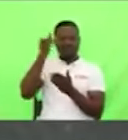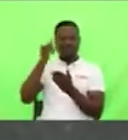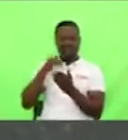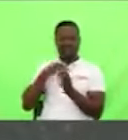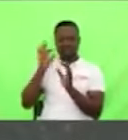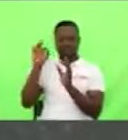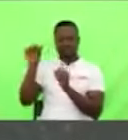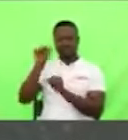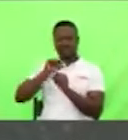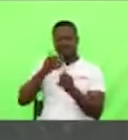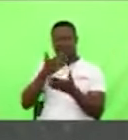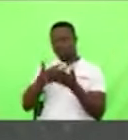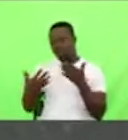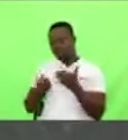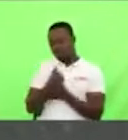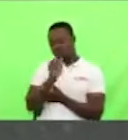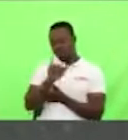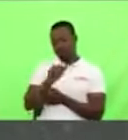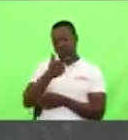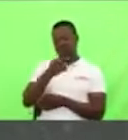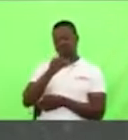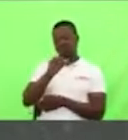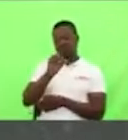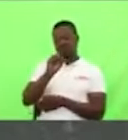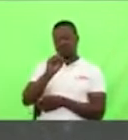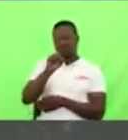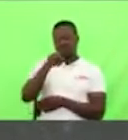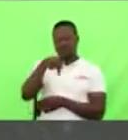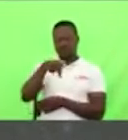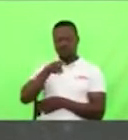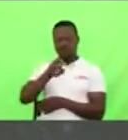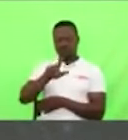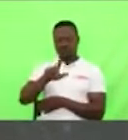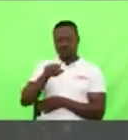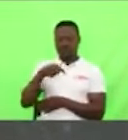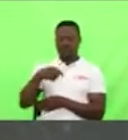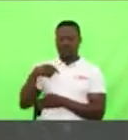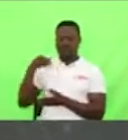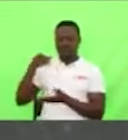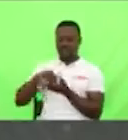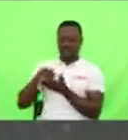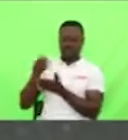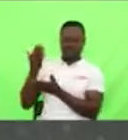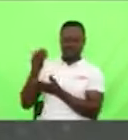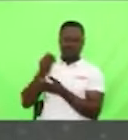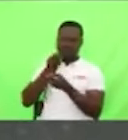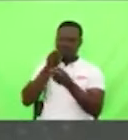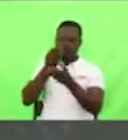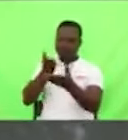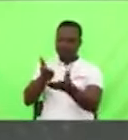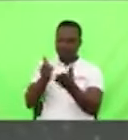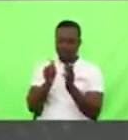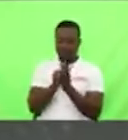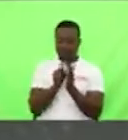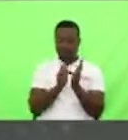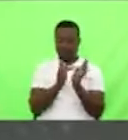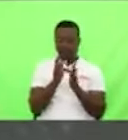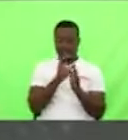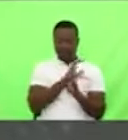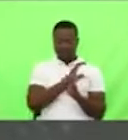gospel. I've also spoken to you about the fact that Jesus Christ